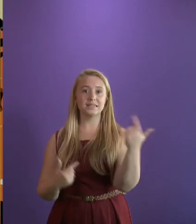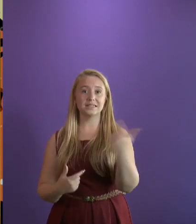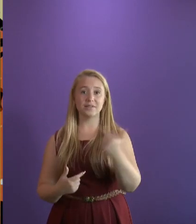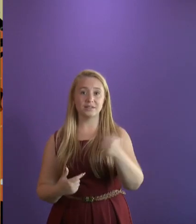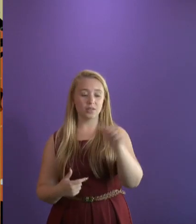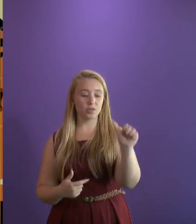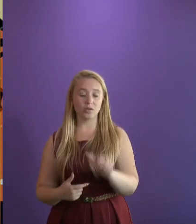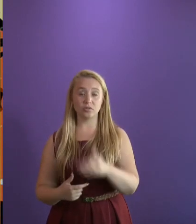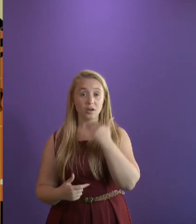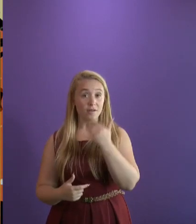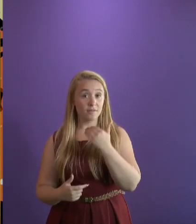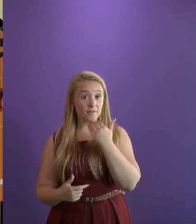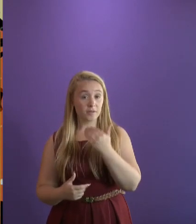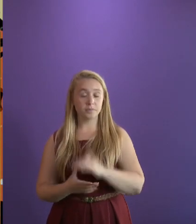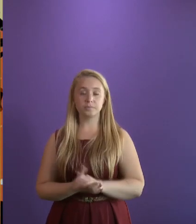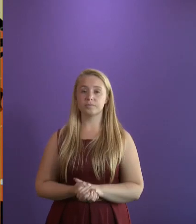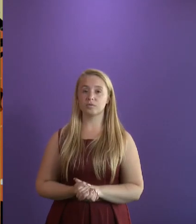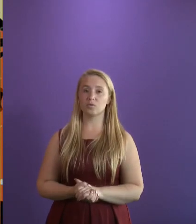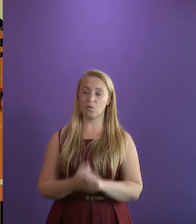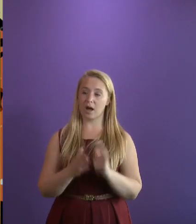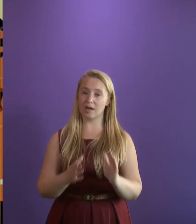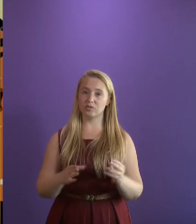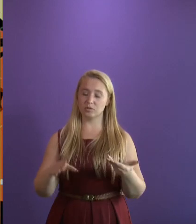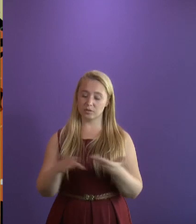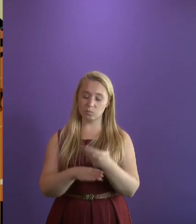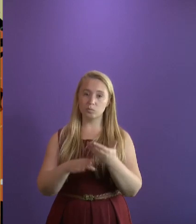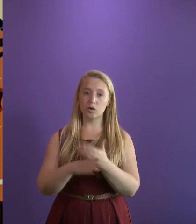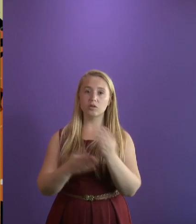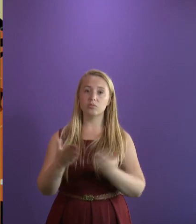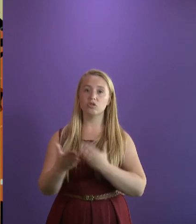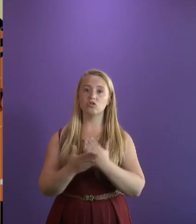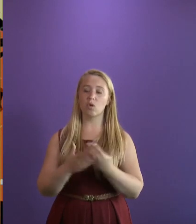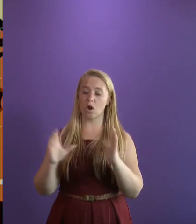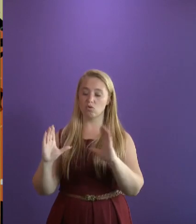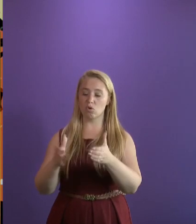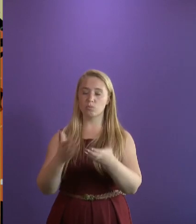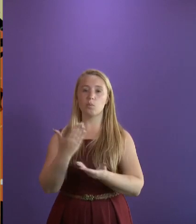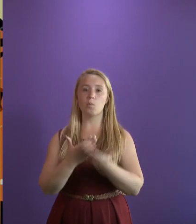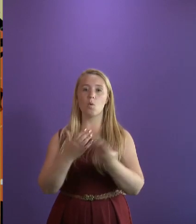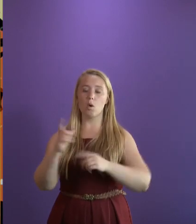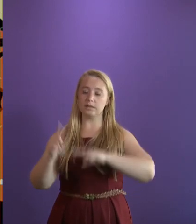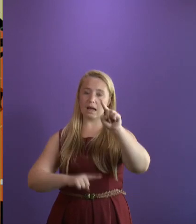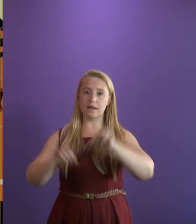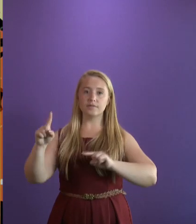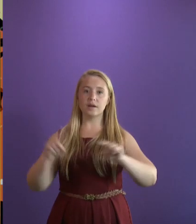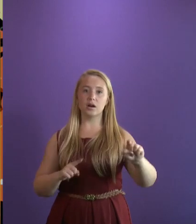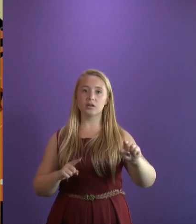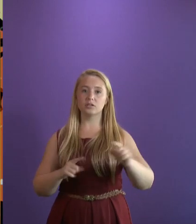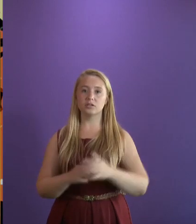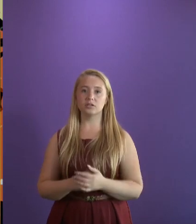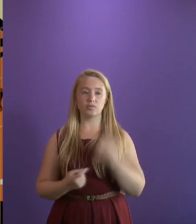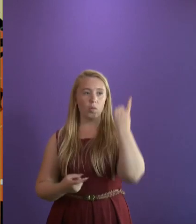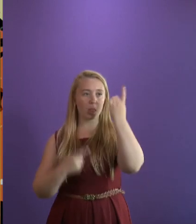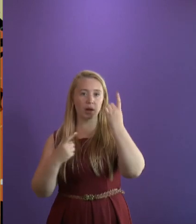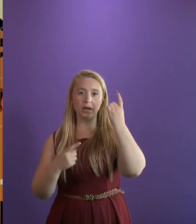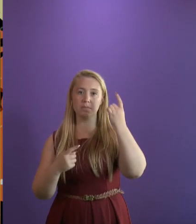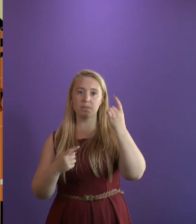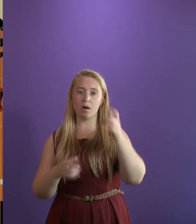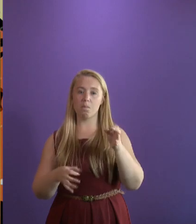part of the work we have to do to increase diversity in our groups. If we are looking at our politicians, if